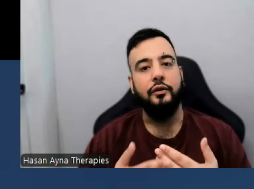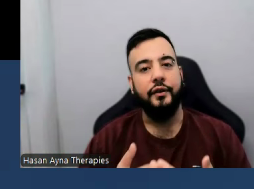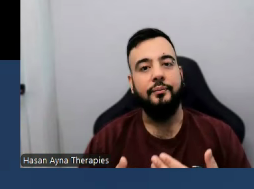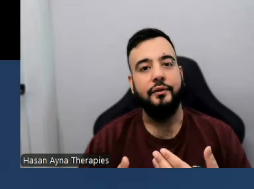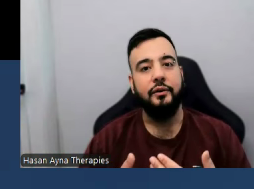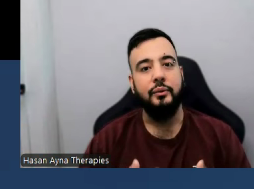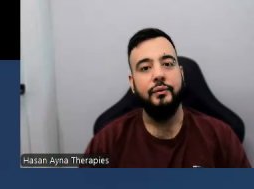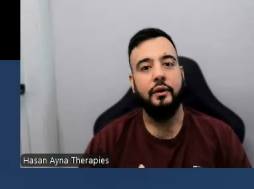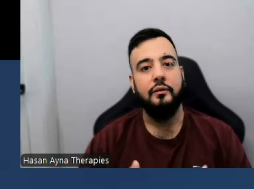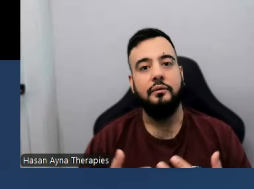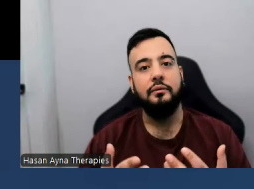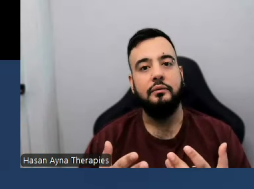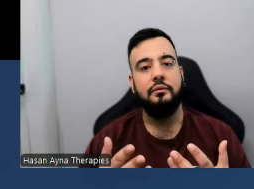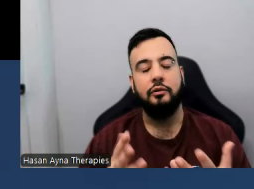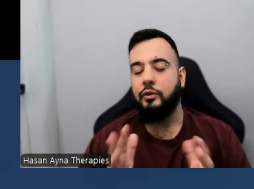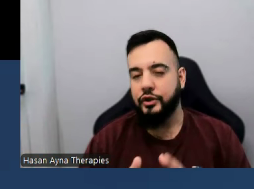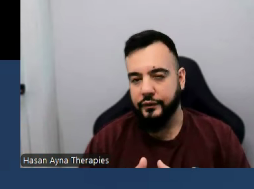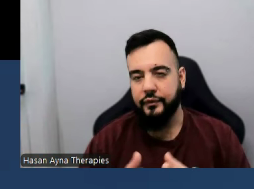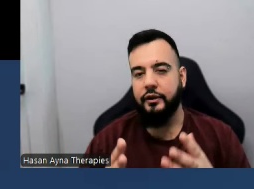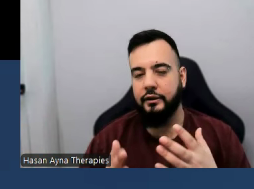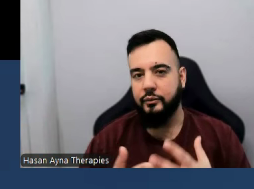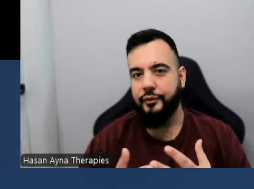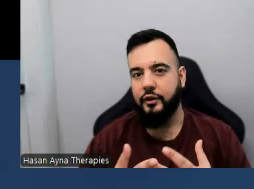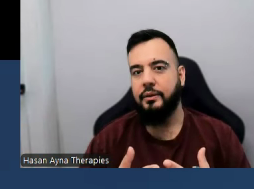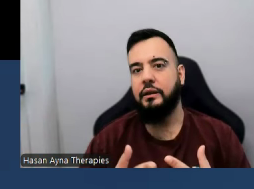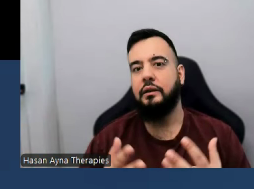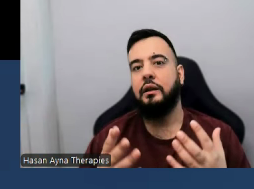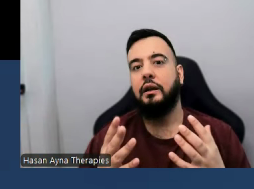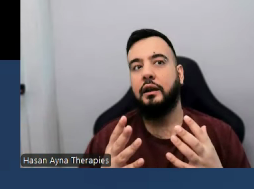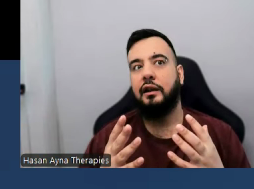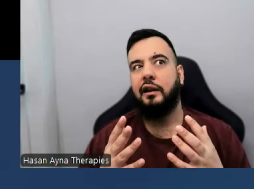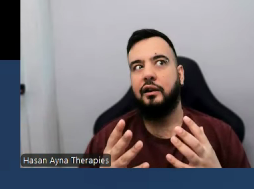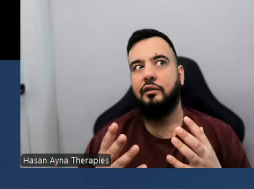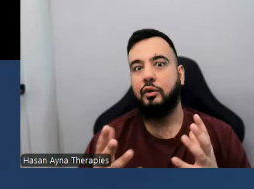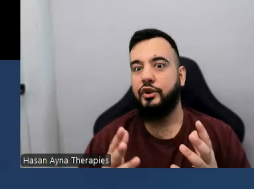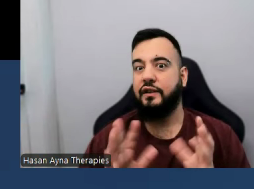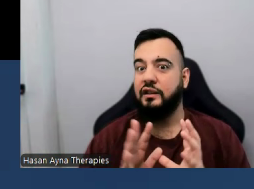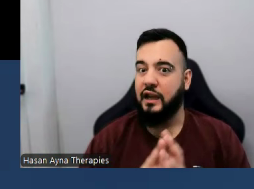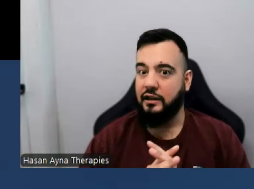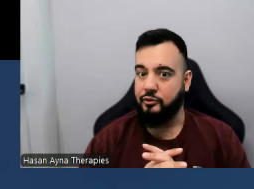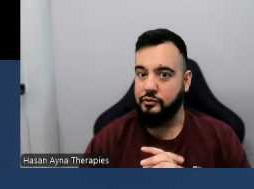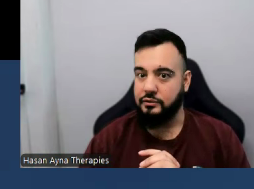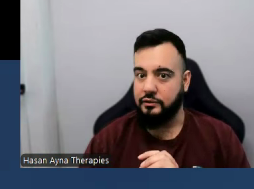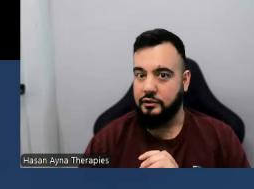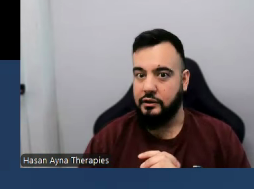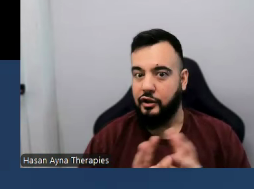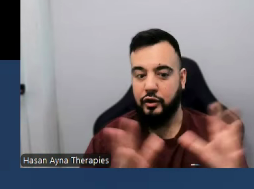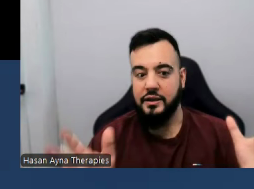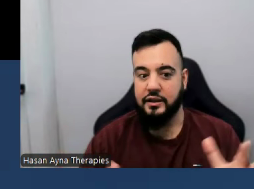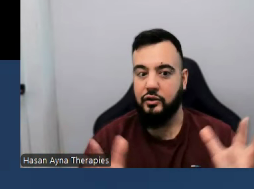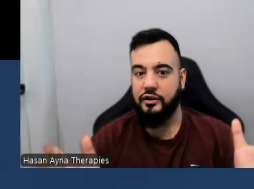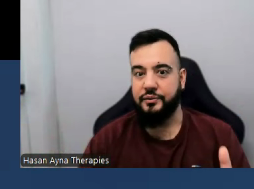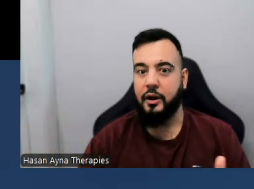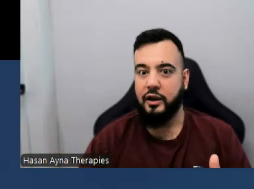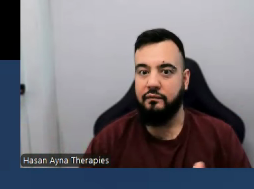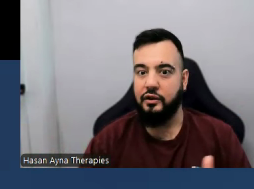Don't forget your assessments can also, your role shifts, sorry, can also be role shifting into animals. The